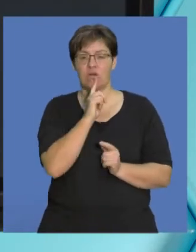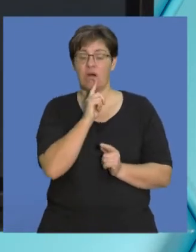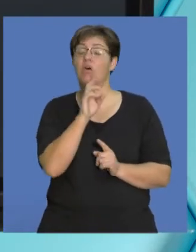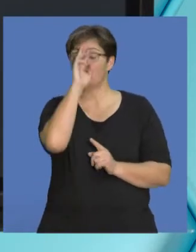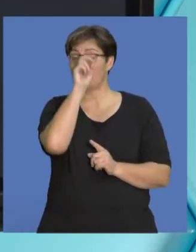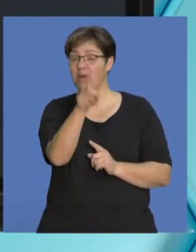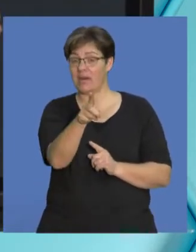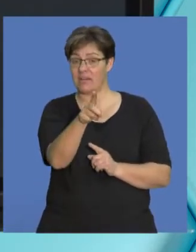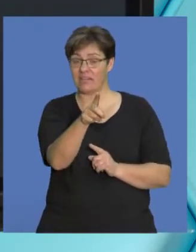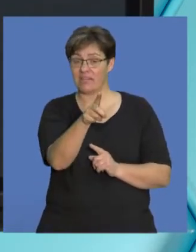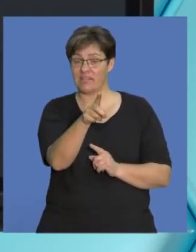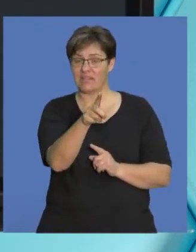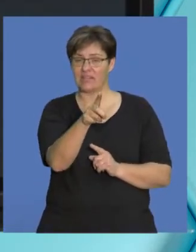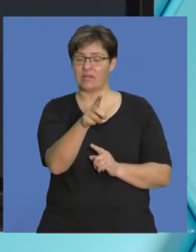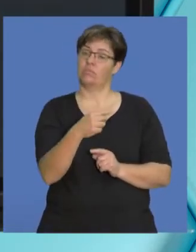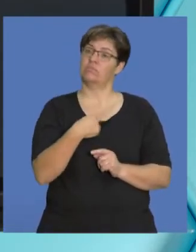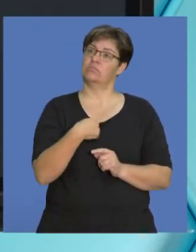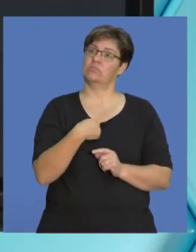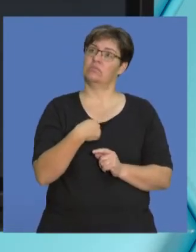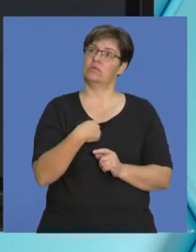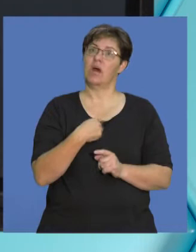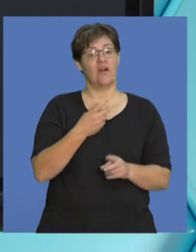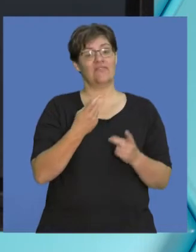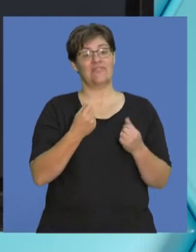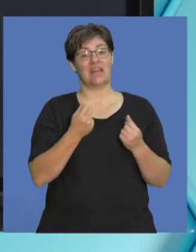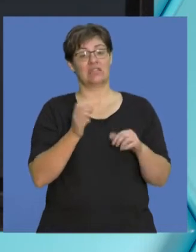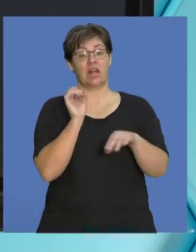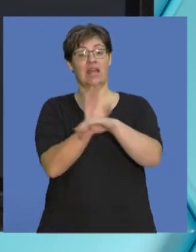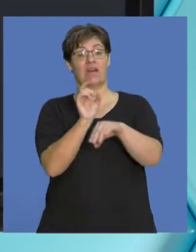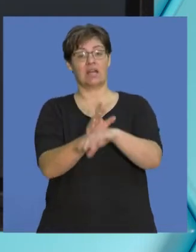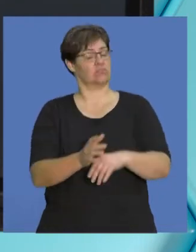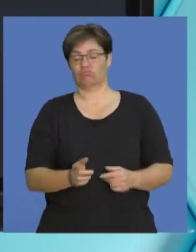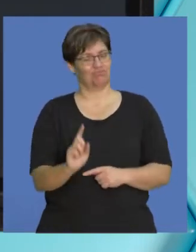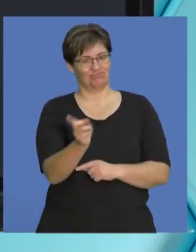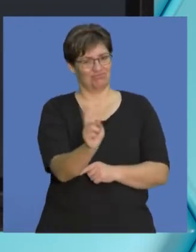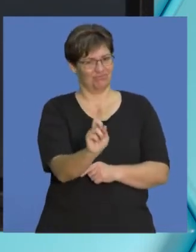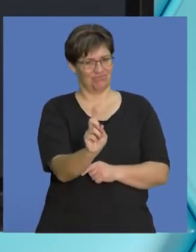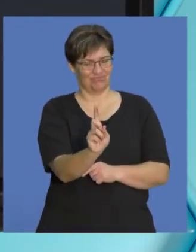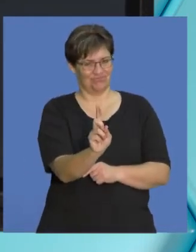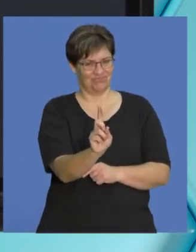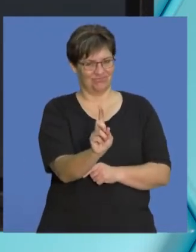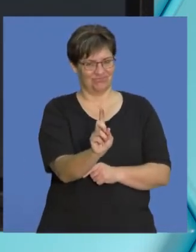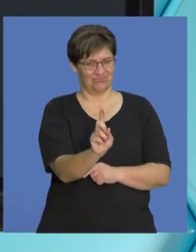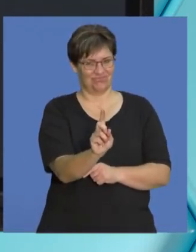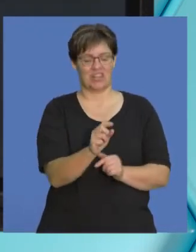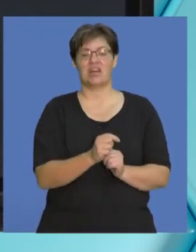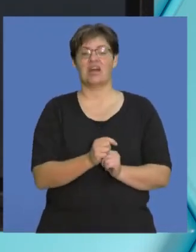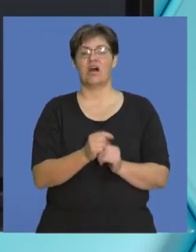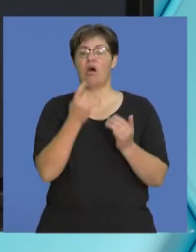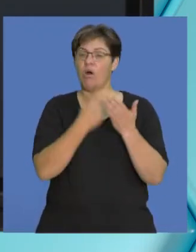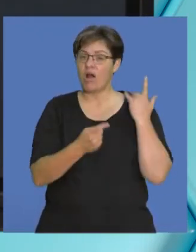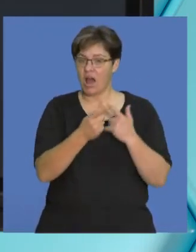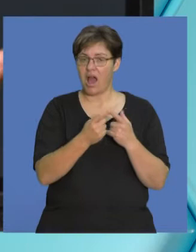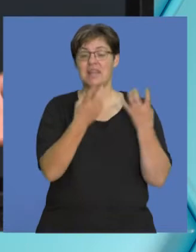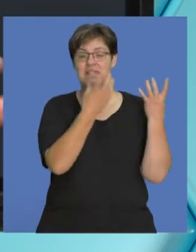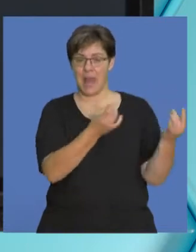remember that nothing that I say serves as financial information for you, but it is just me running